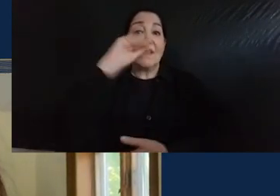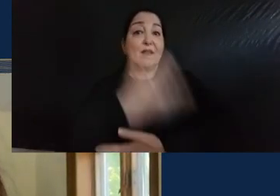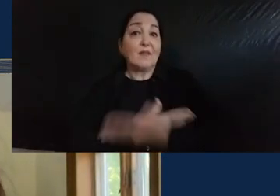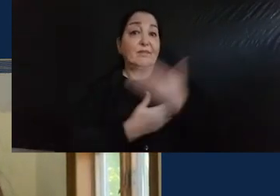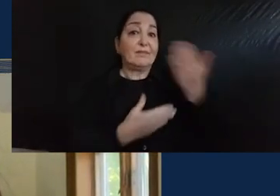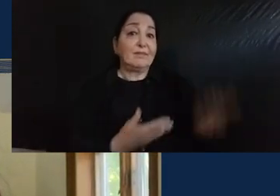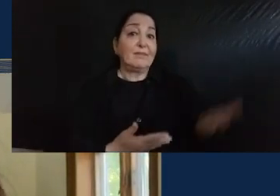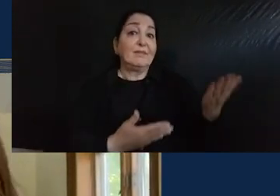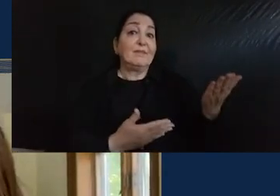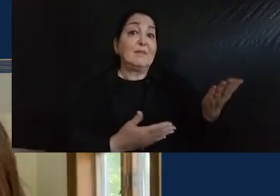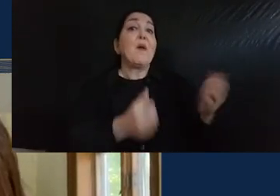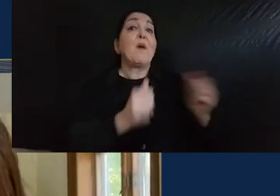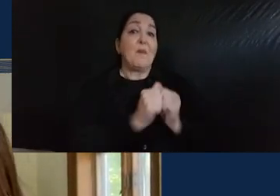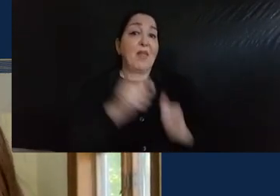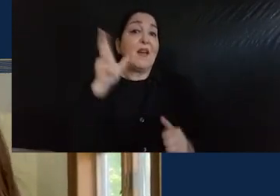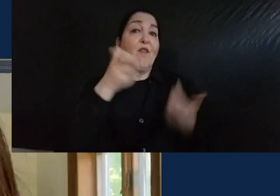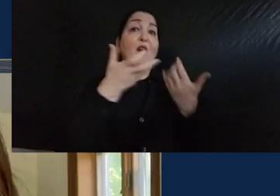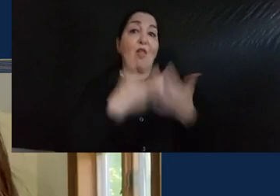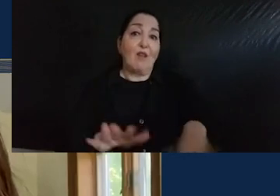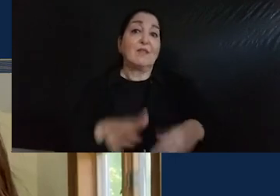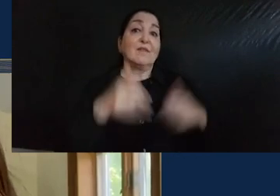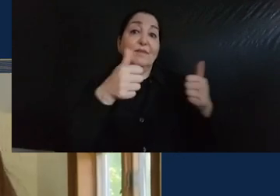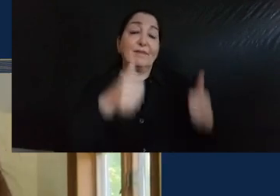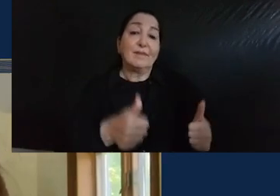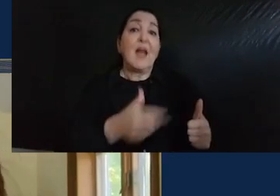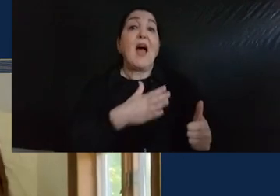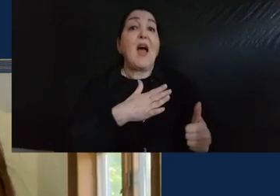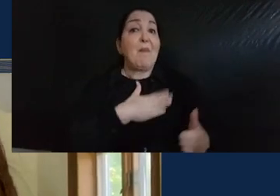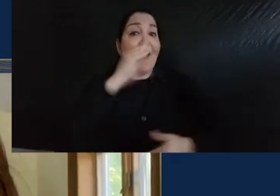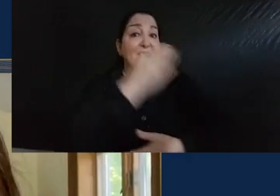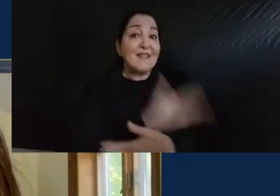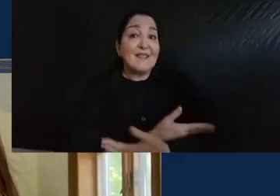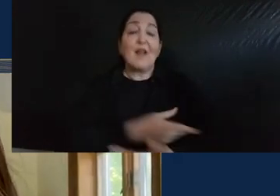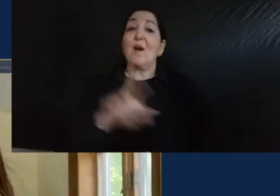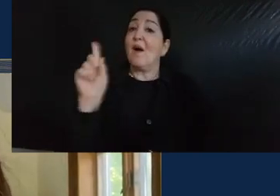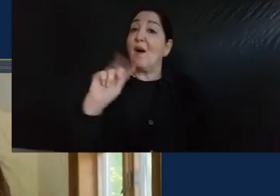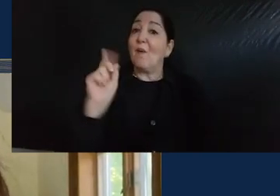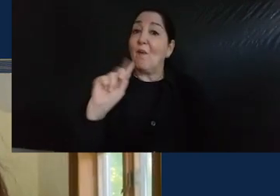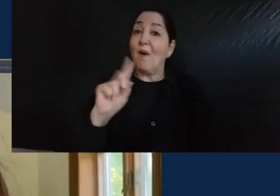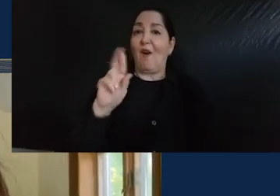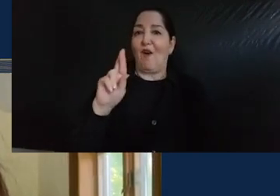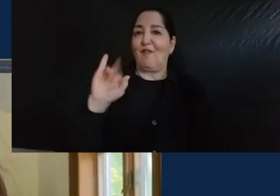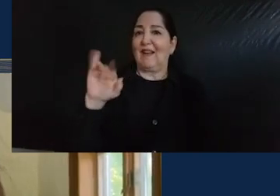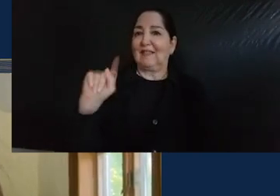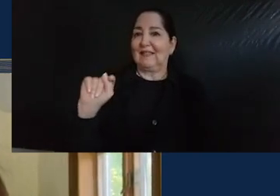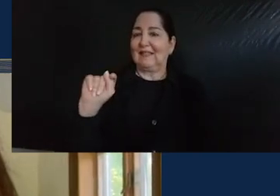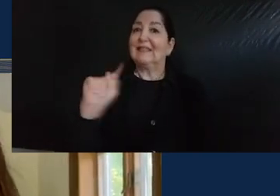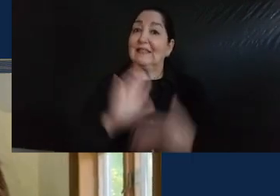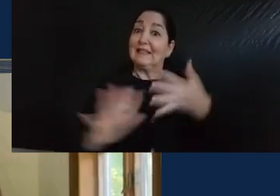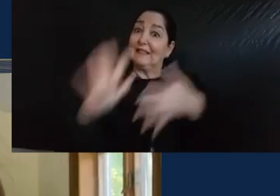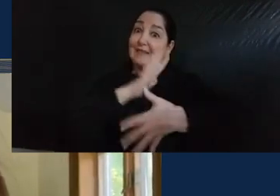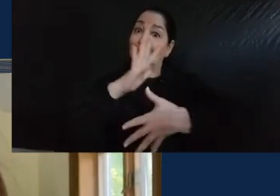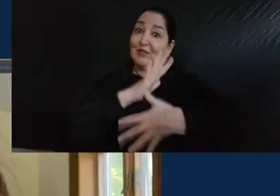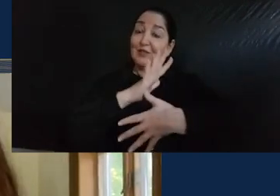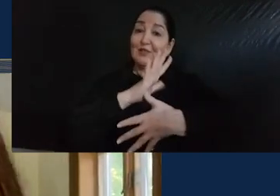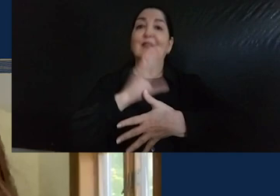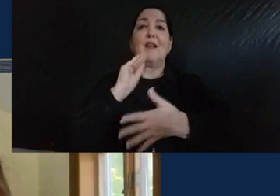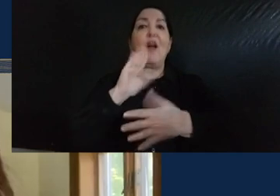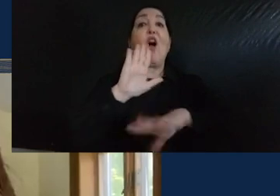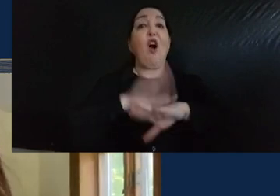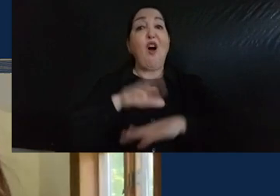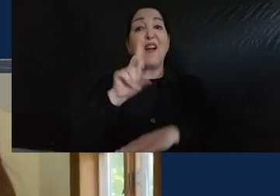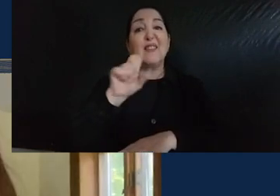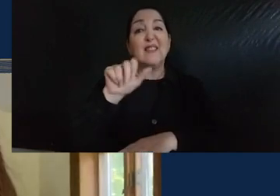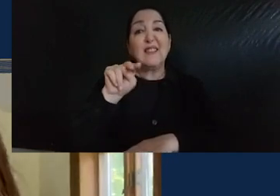loss. And our son is a senior on the dean's list at RIT. And I can tell you right now, he